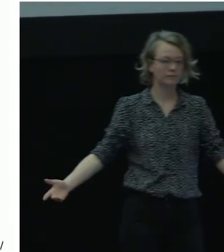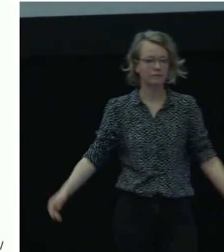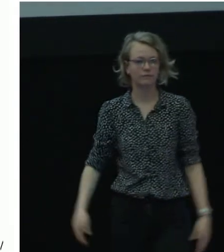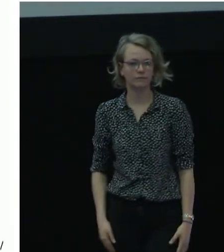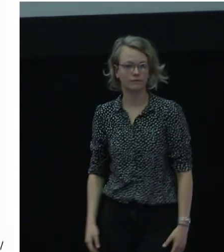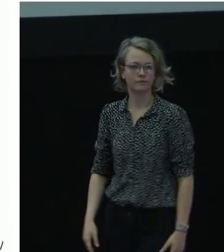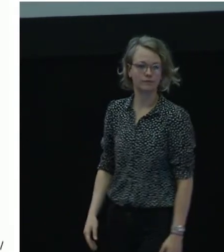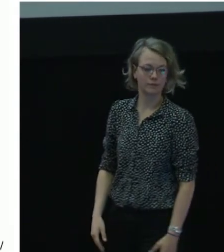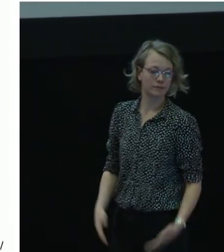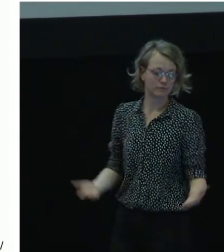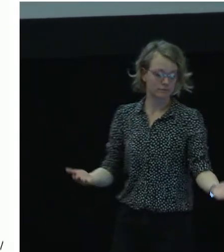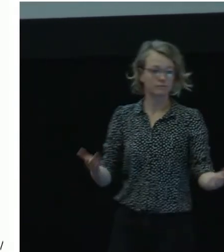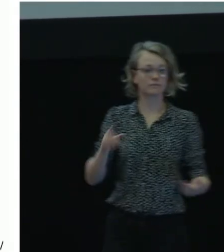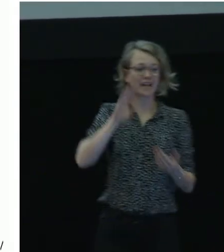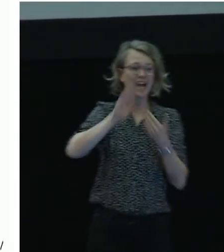to work together.